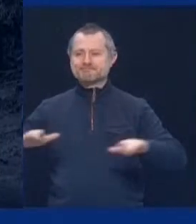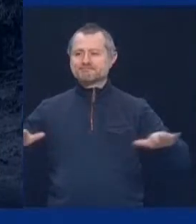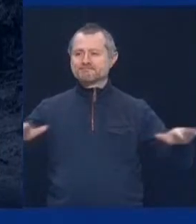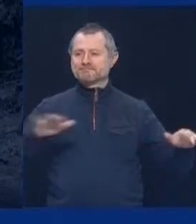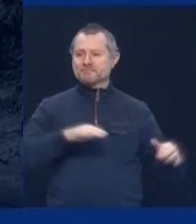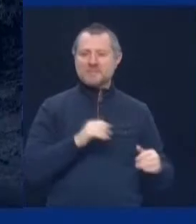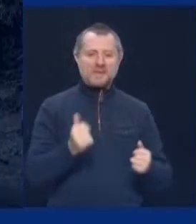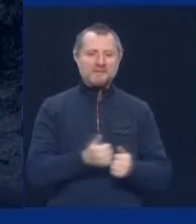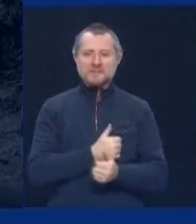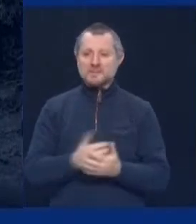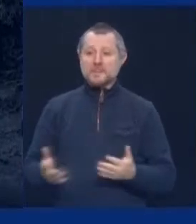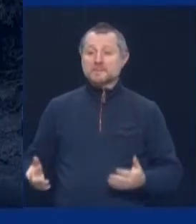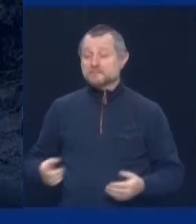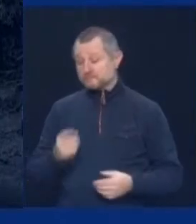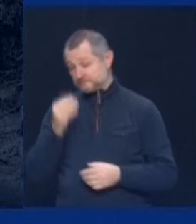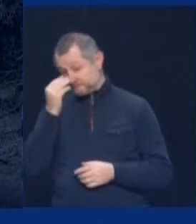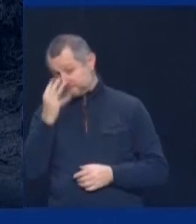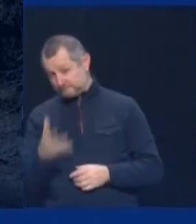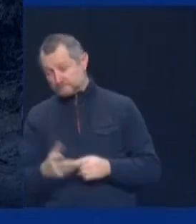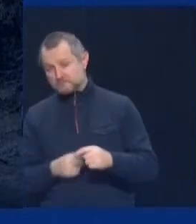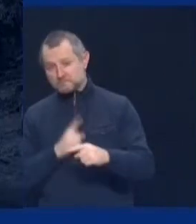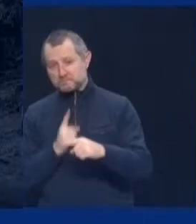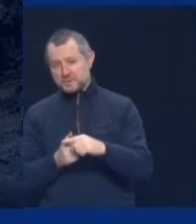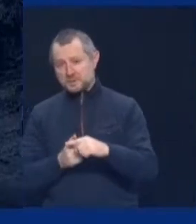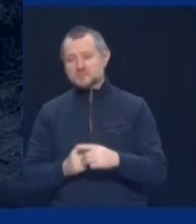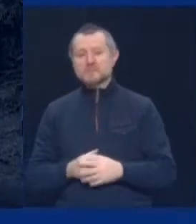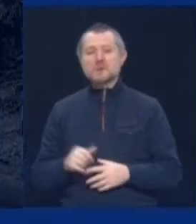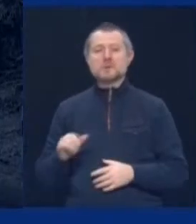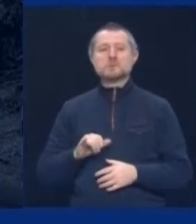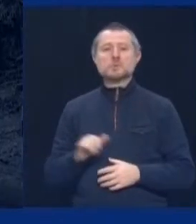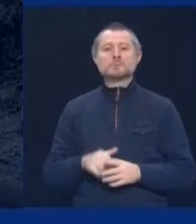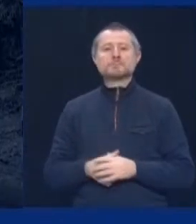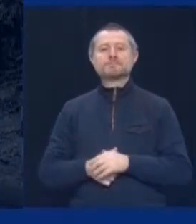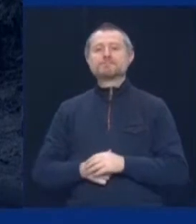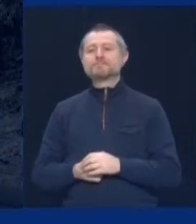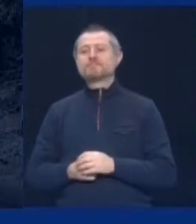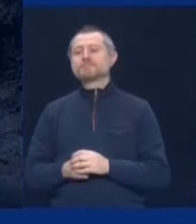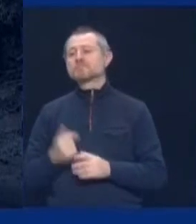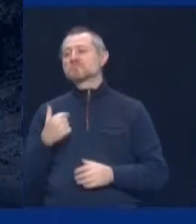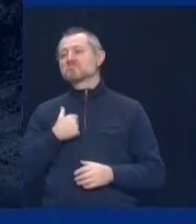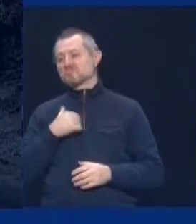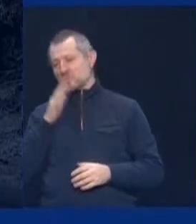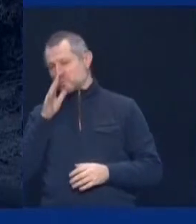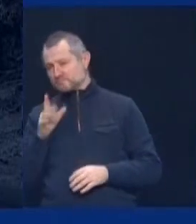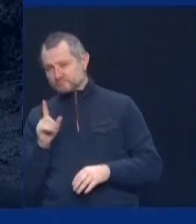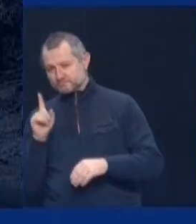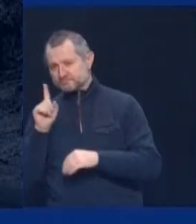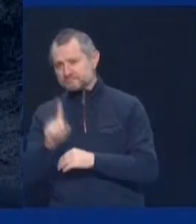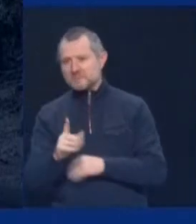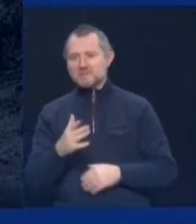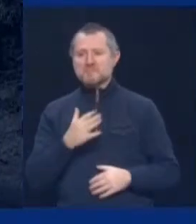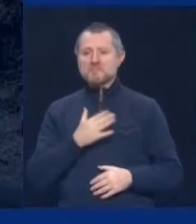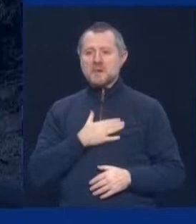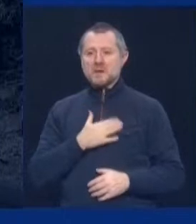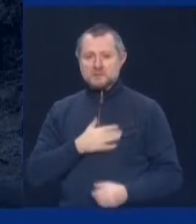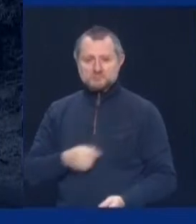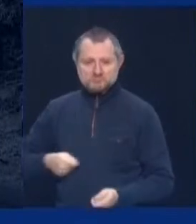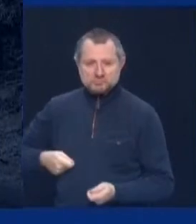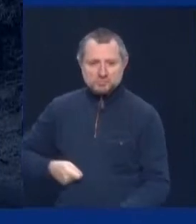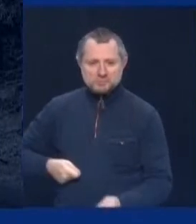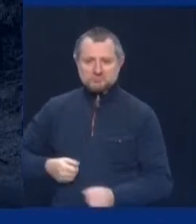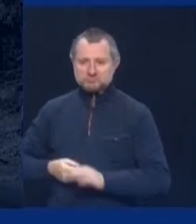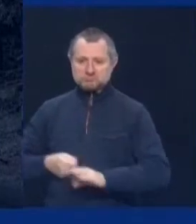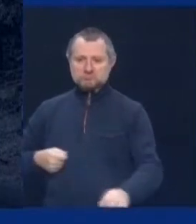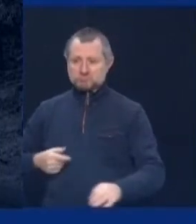plus I will be out there with my shovel, and I